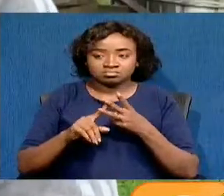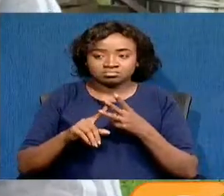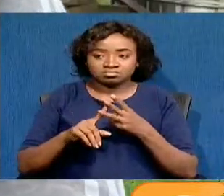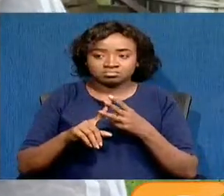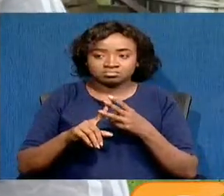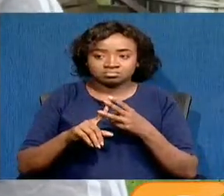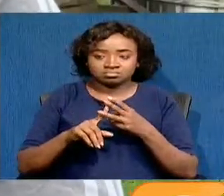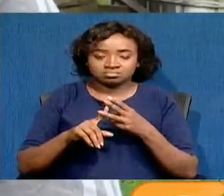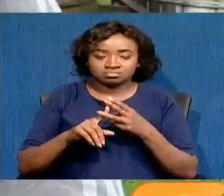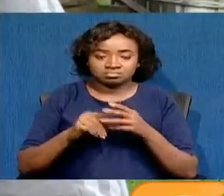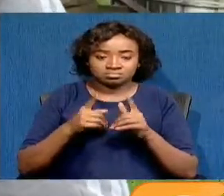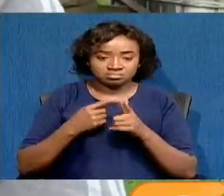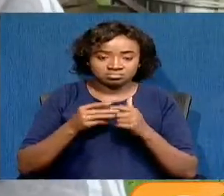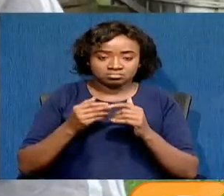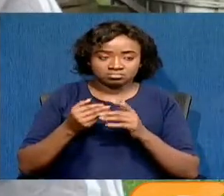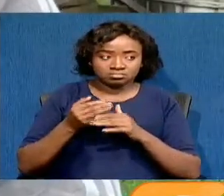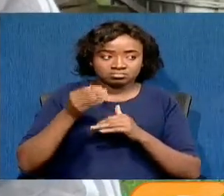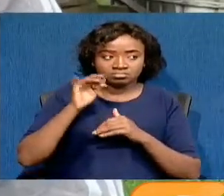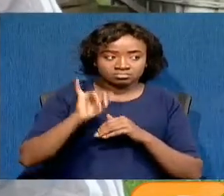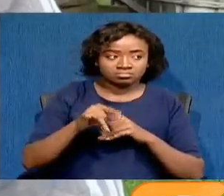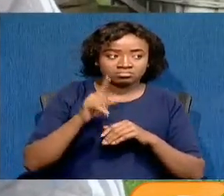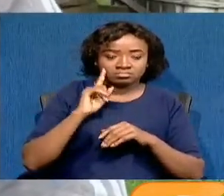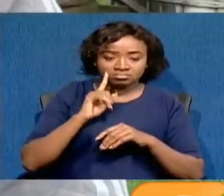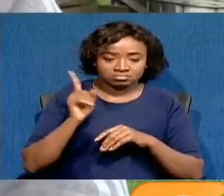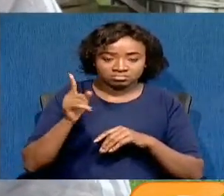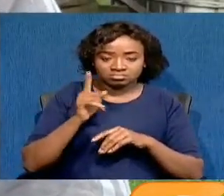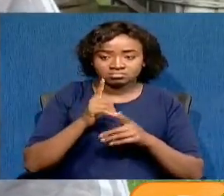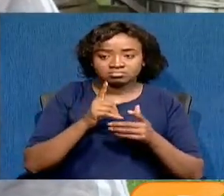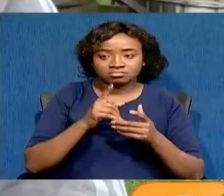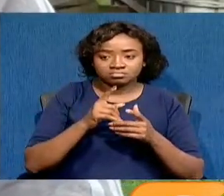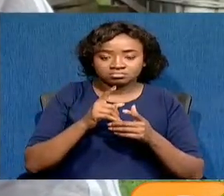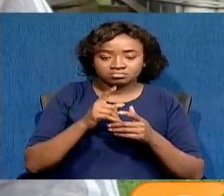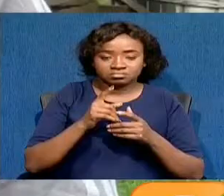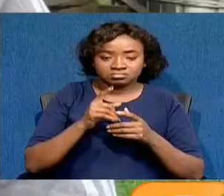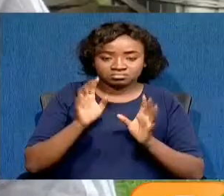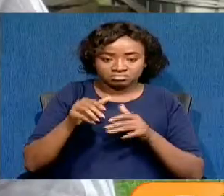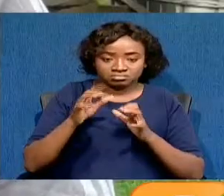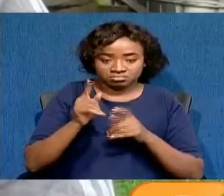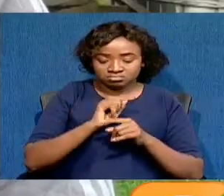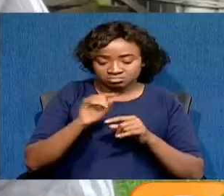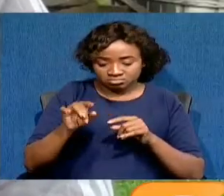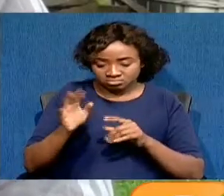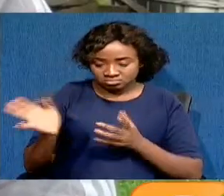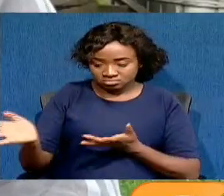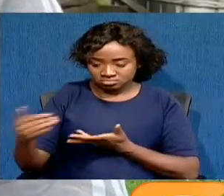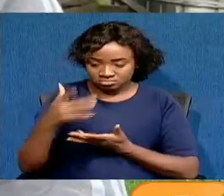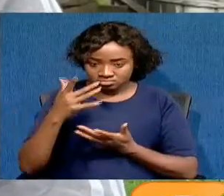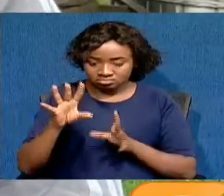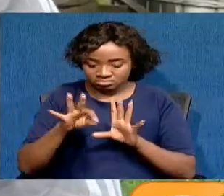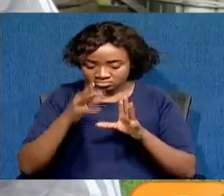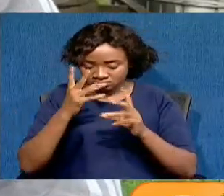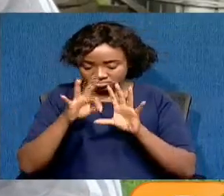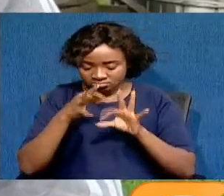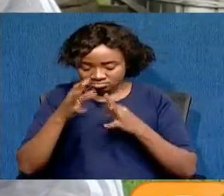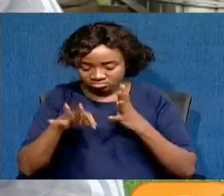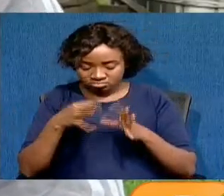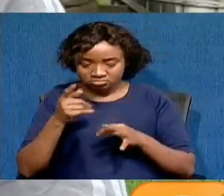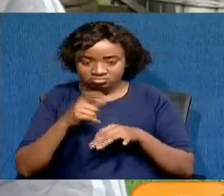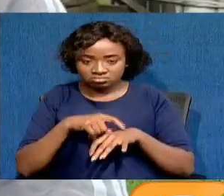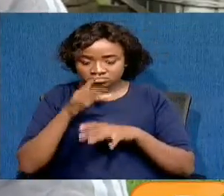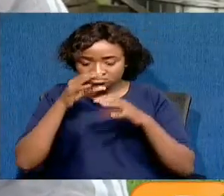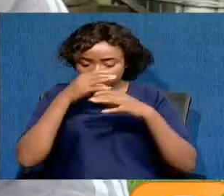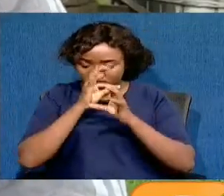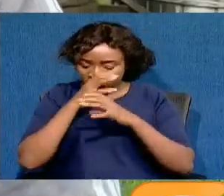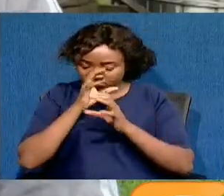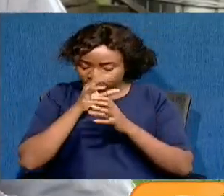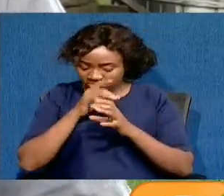that, these forages are taken through nutritional analysis at the labs, after which we